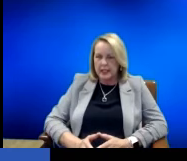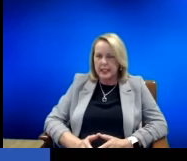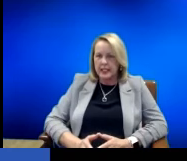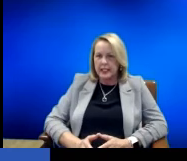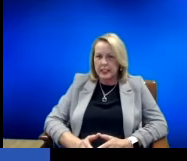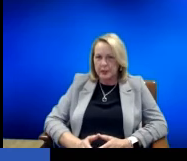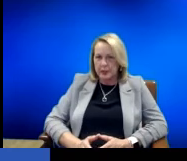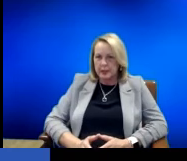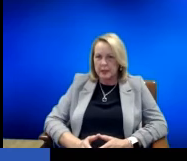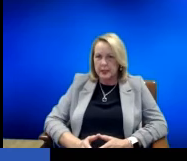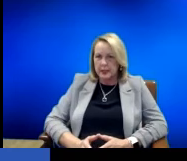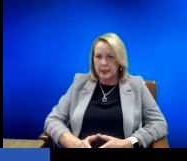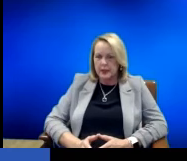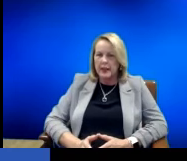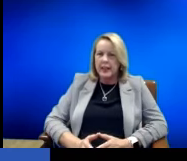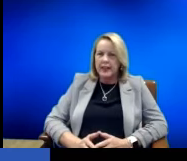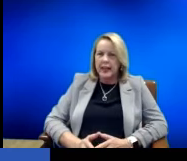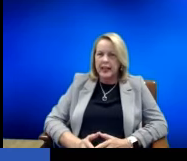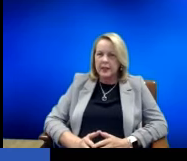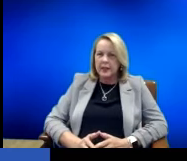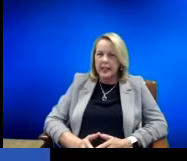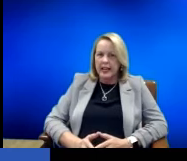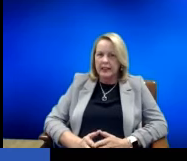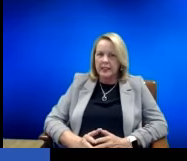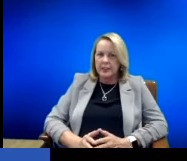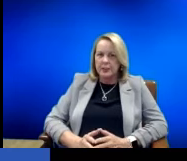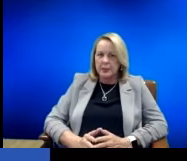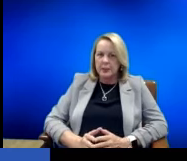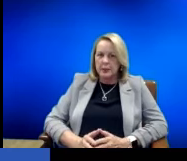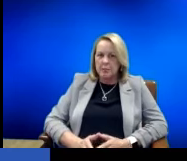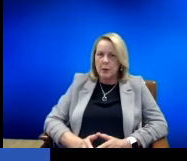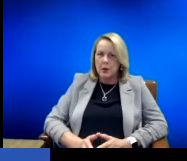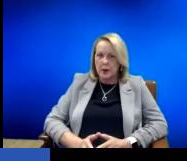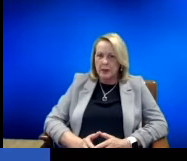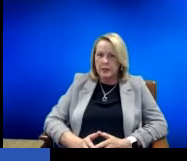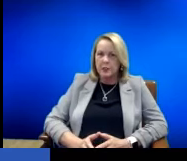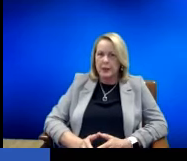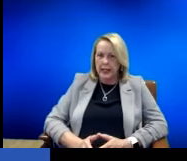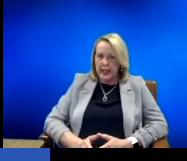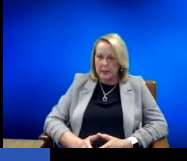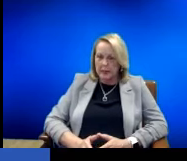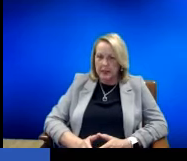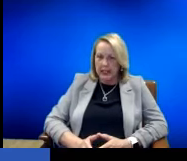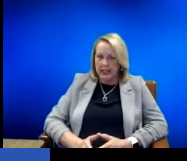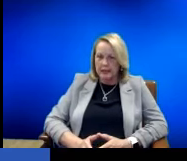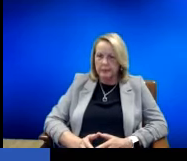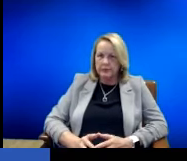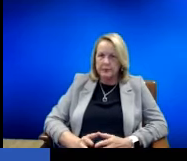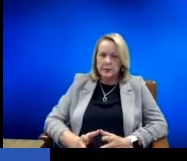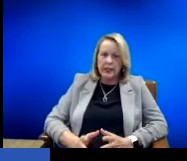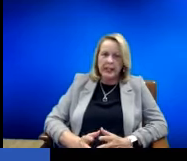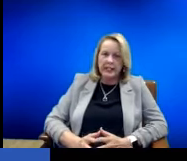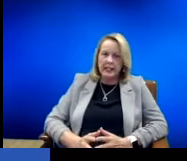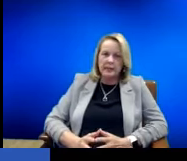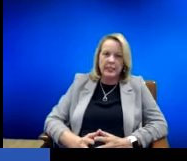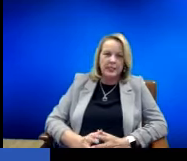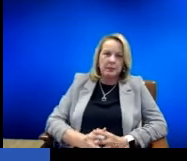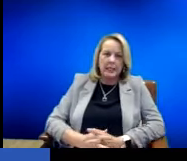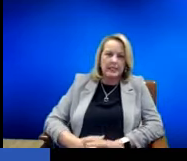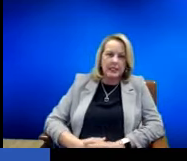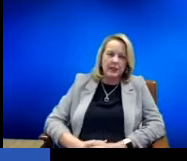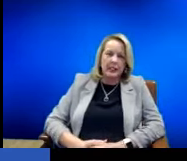option that they can contribute to. They are allowed to contribute more to an ABLE account. And the